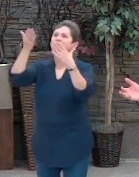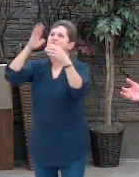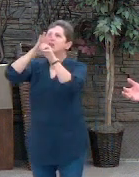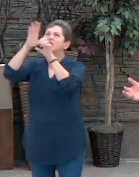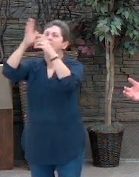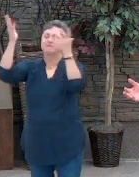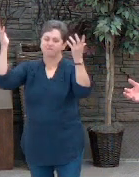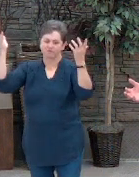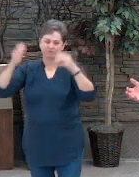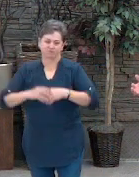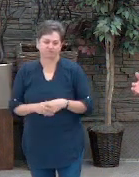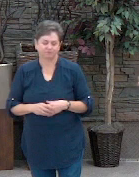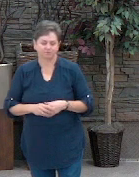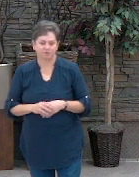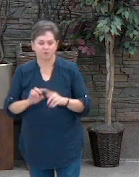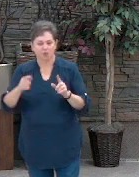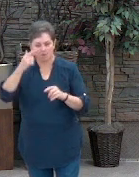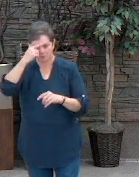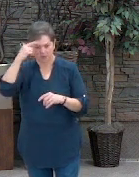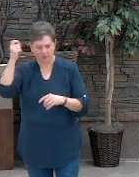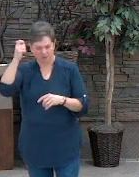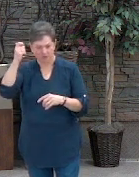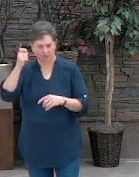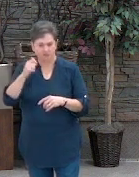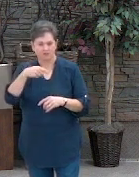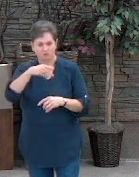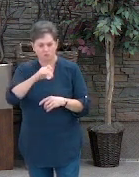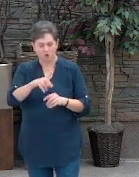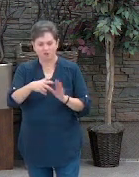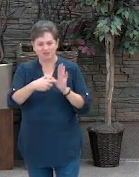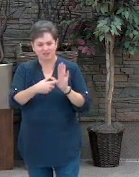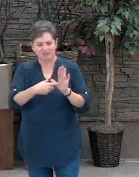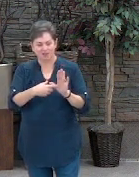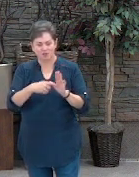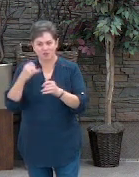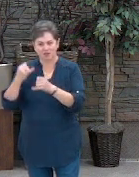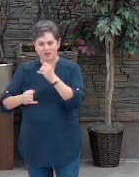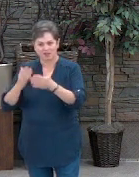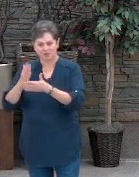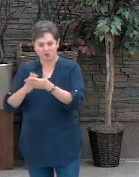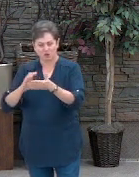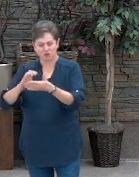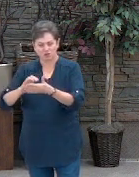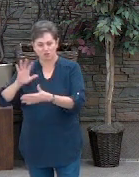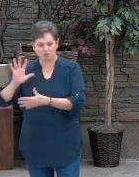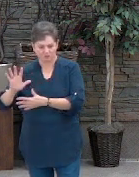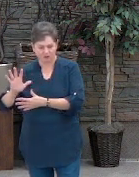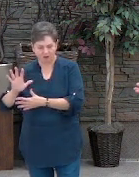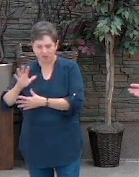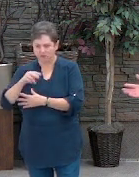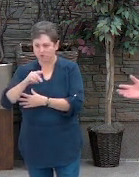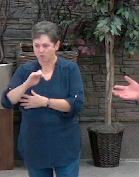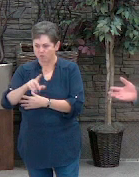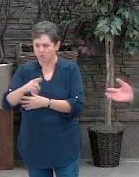enough? But because of his example, you come to the last part of chapter 5, and he says,